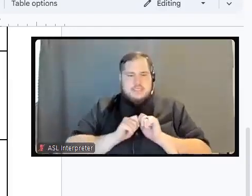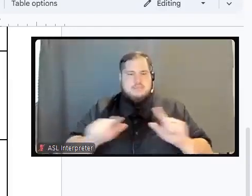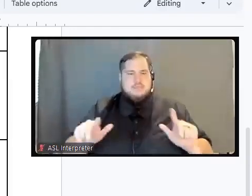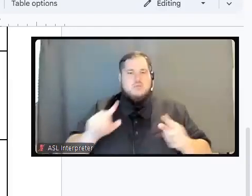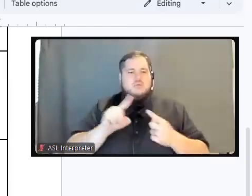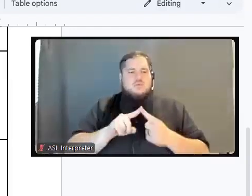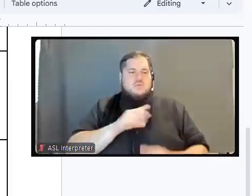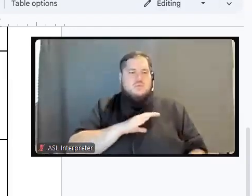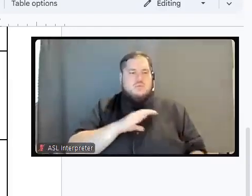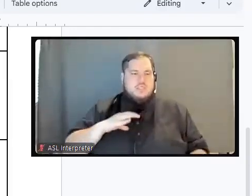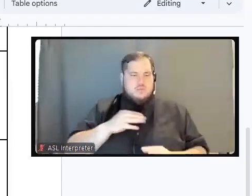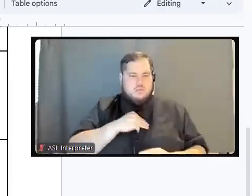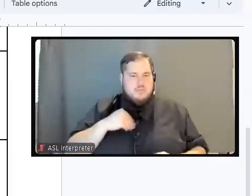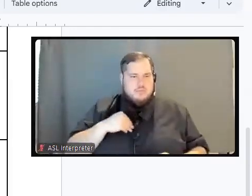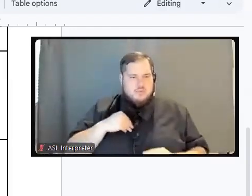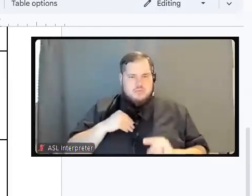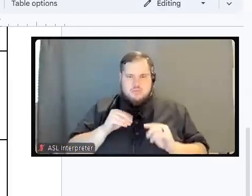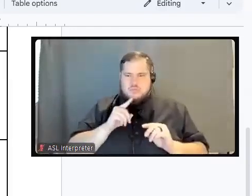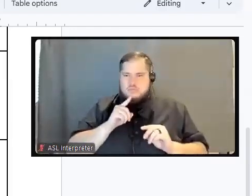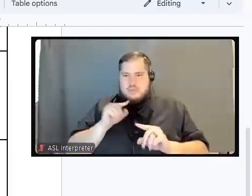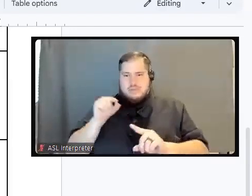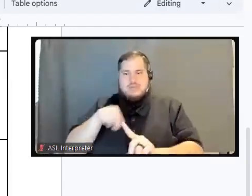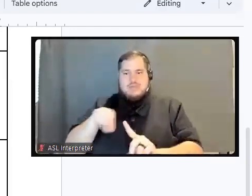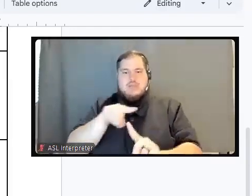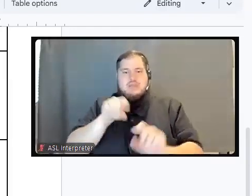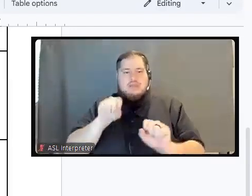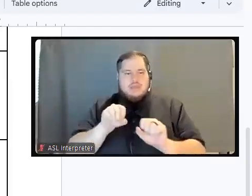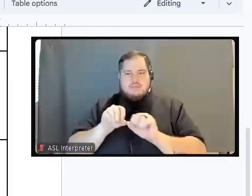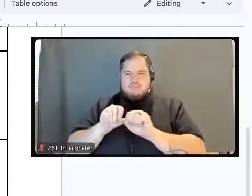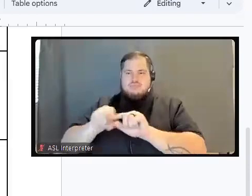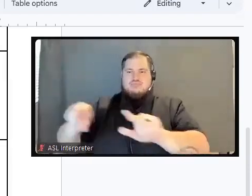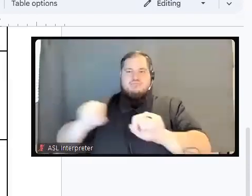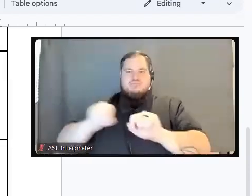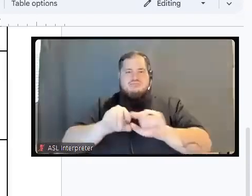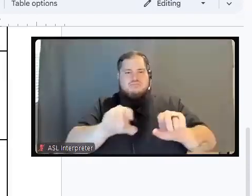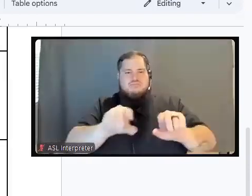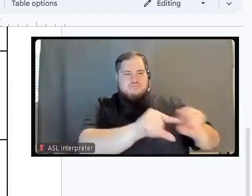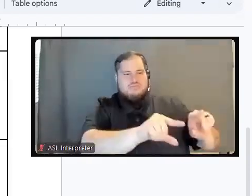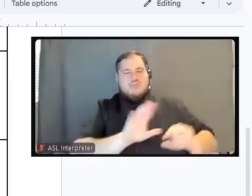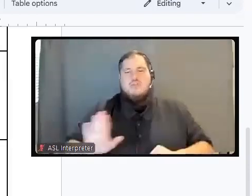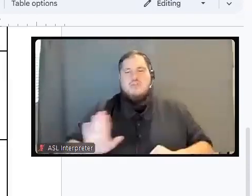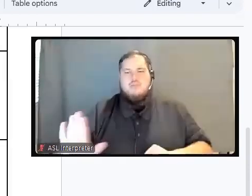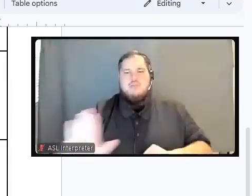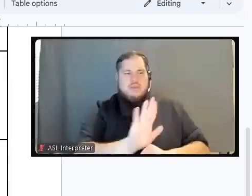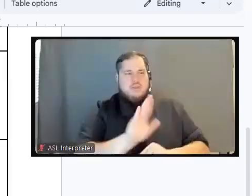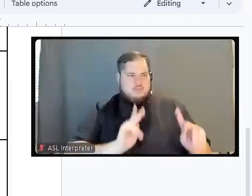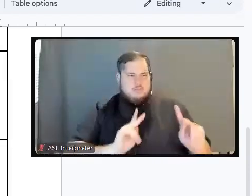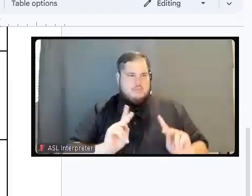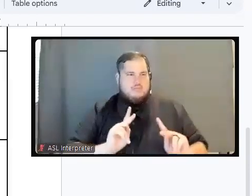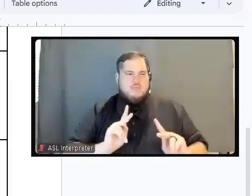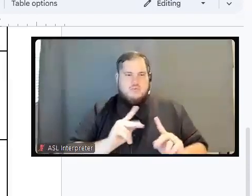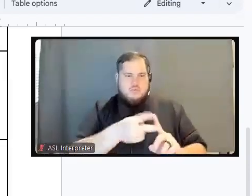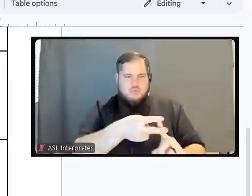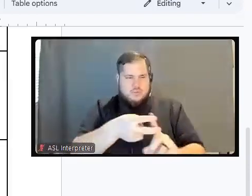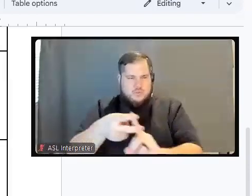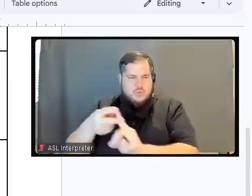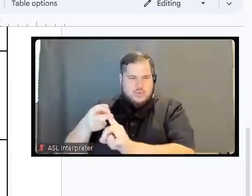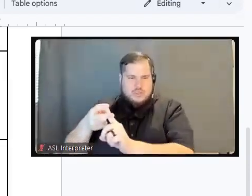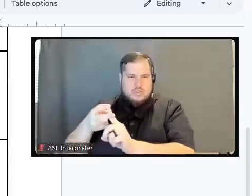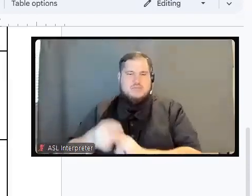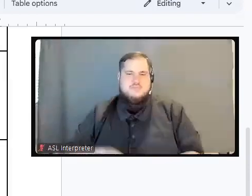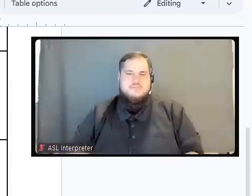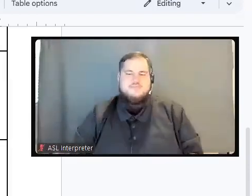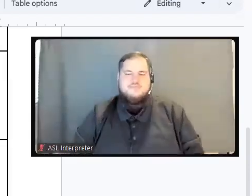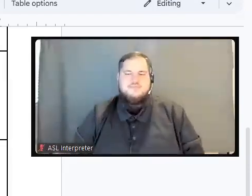disperse to their networks for just, recruiting and kind of spreading the word. Right now we